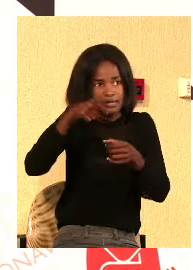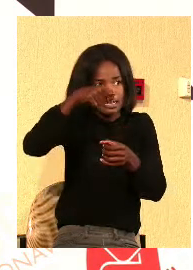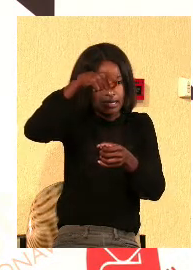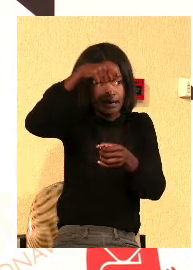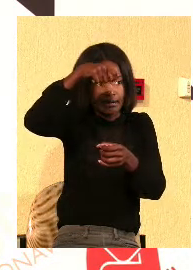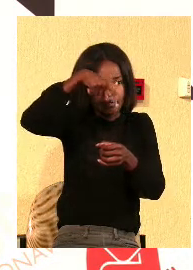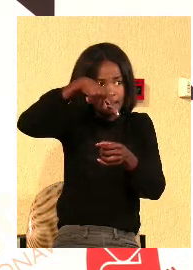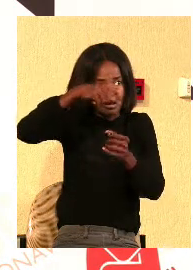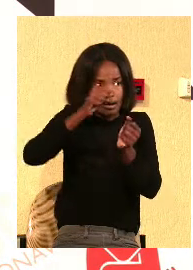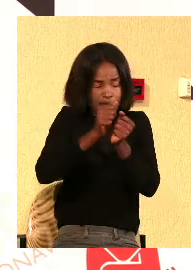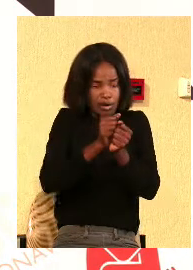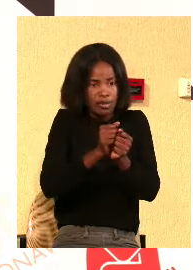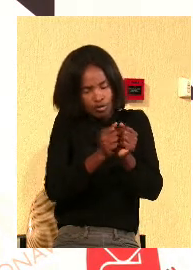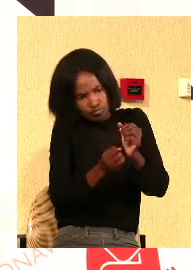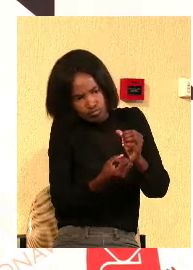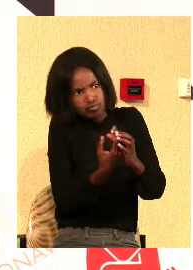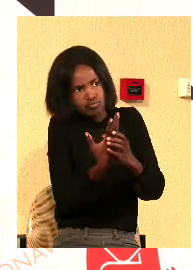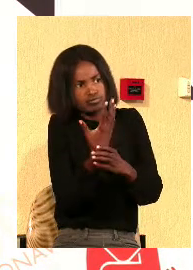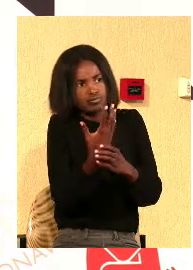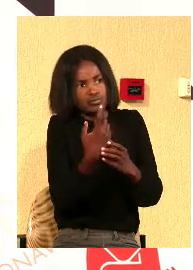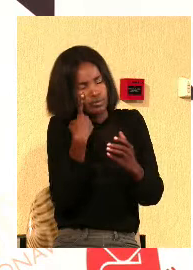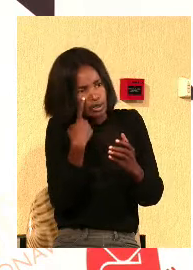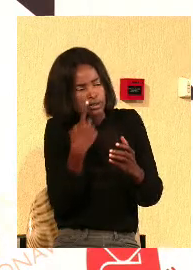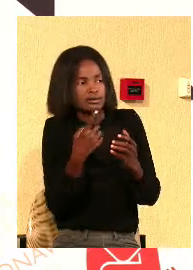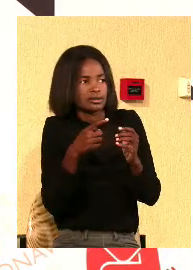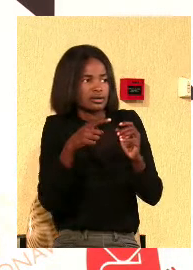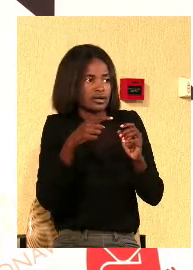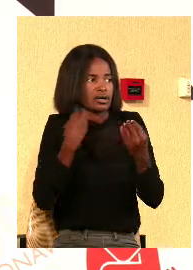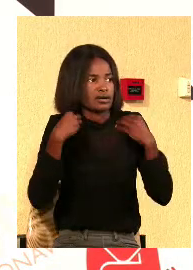equipment. In terms of personnel, of course,